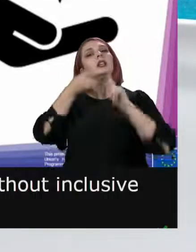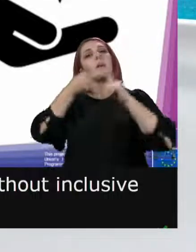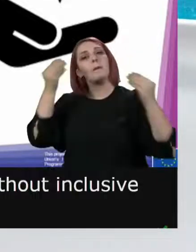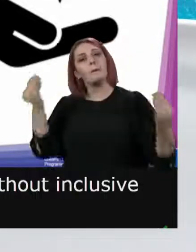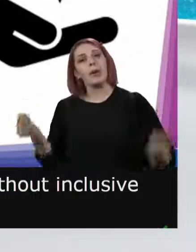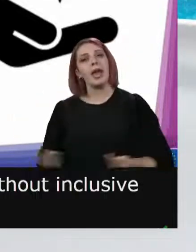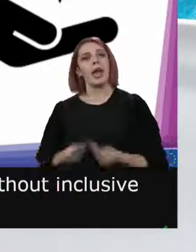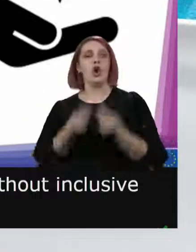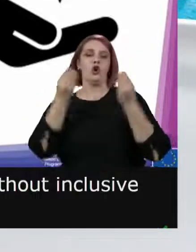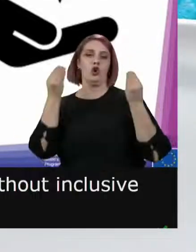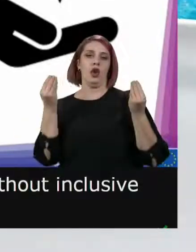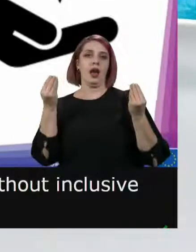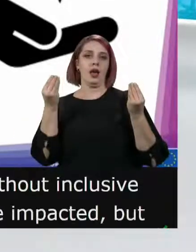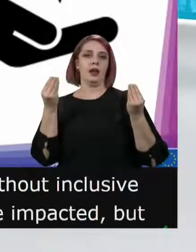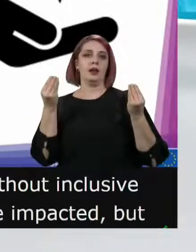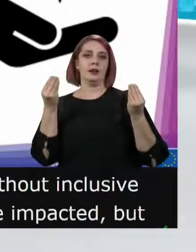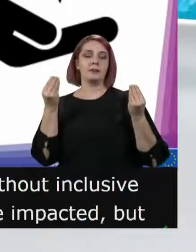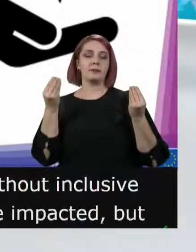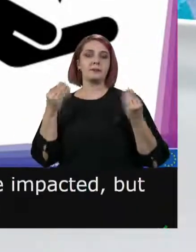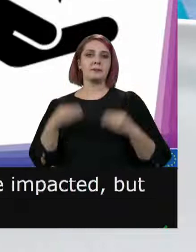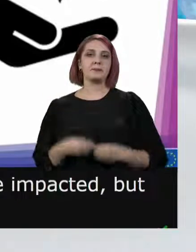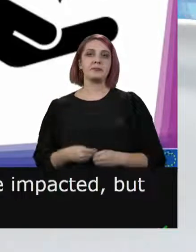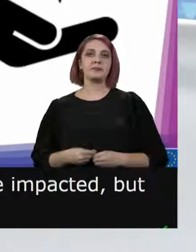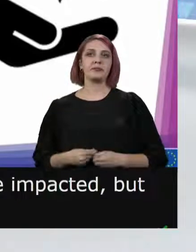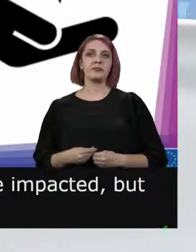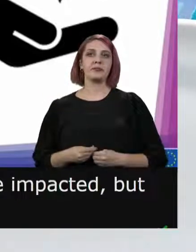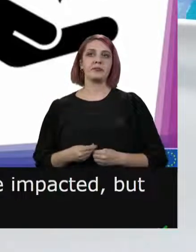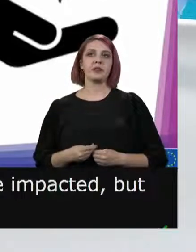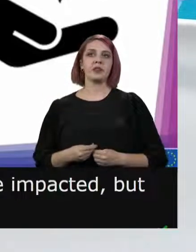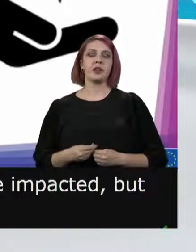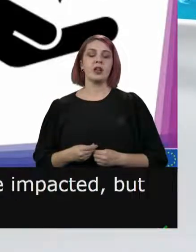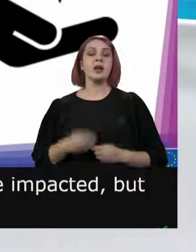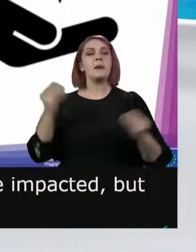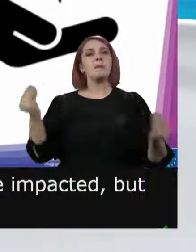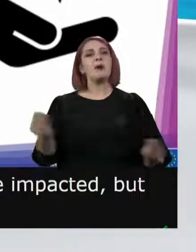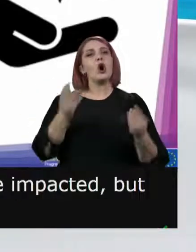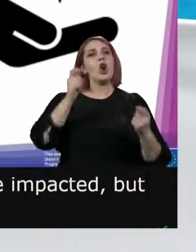to employment, access to education, and access to social